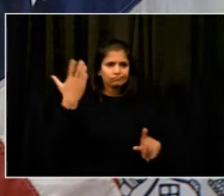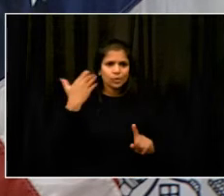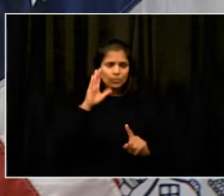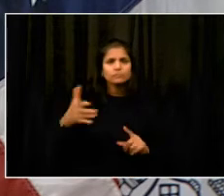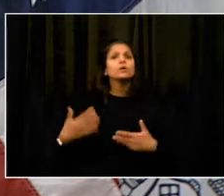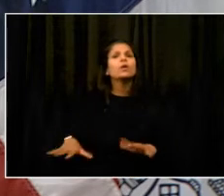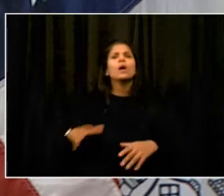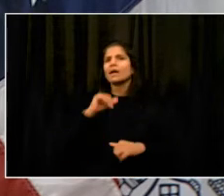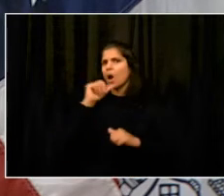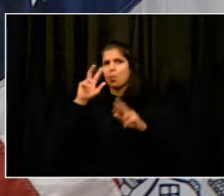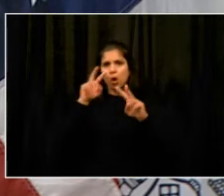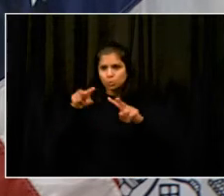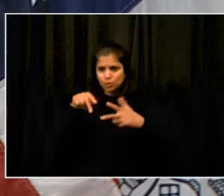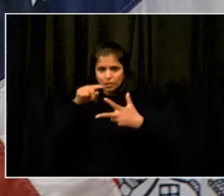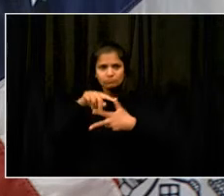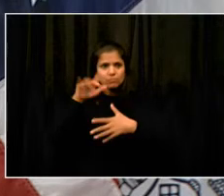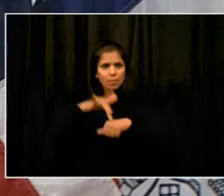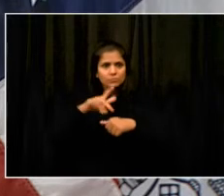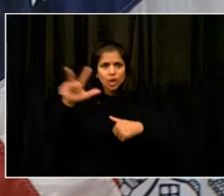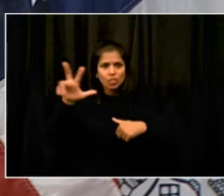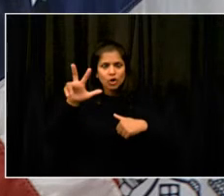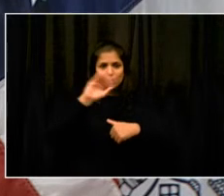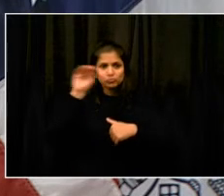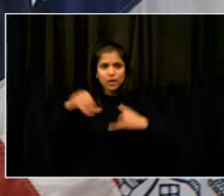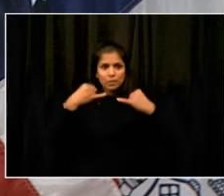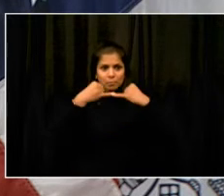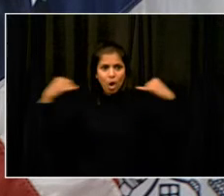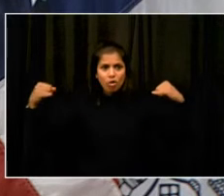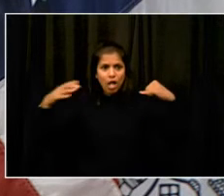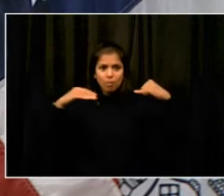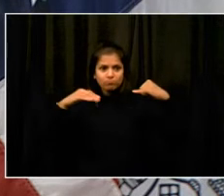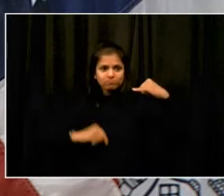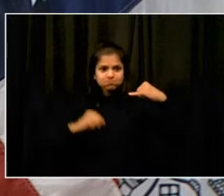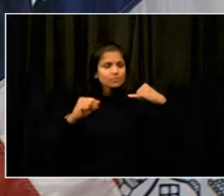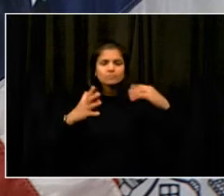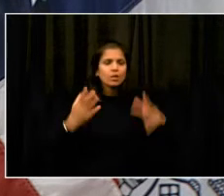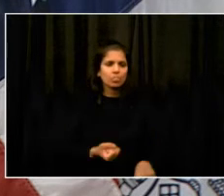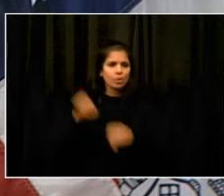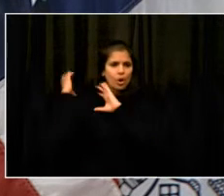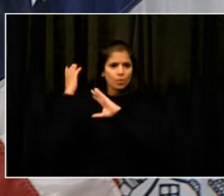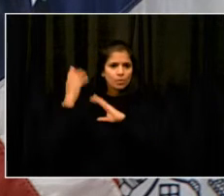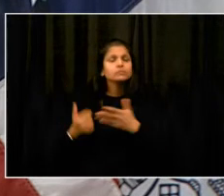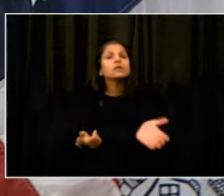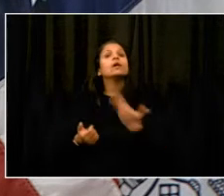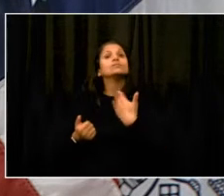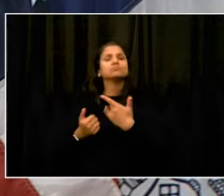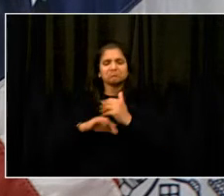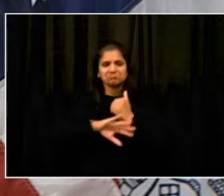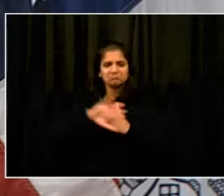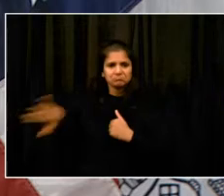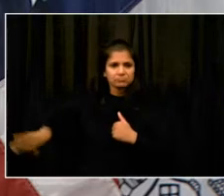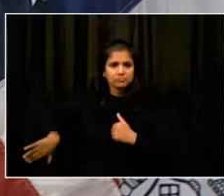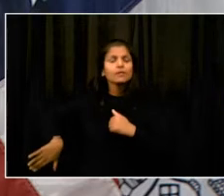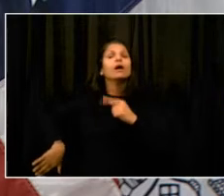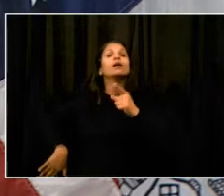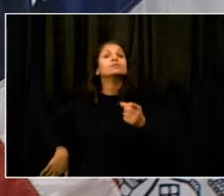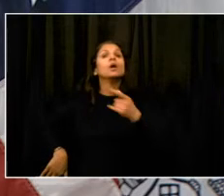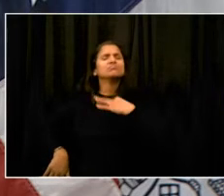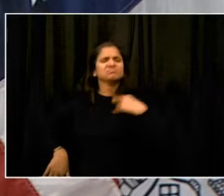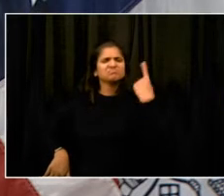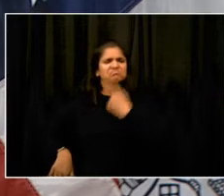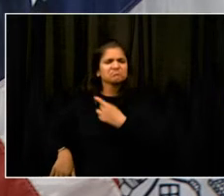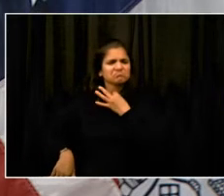of community spread where these rising percentages do create a